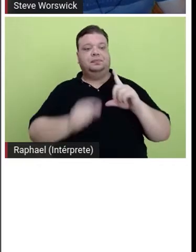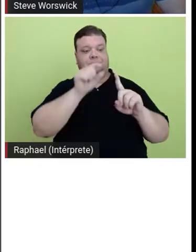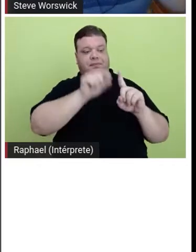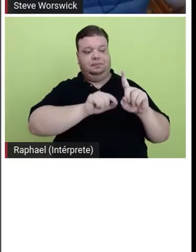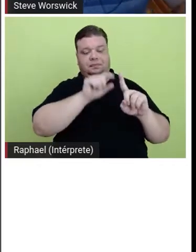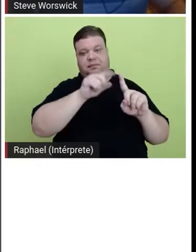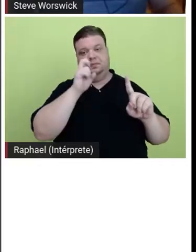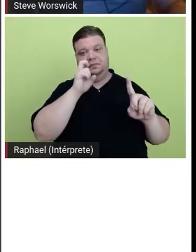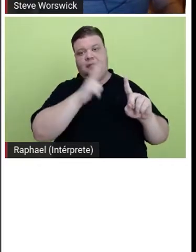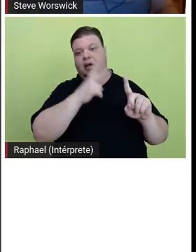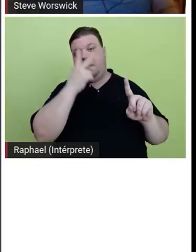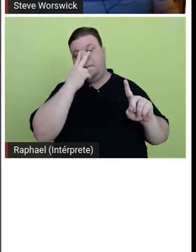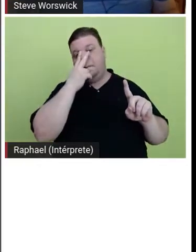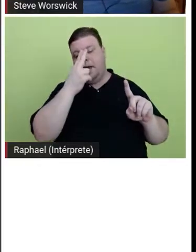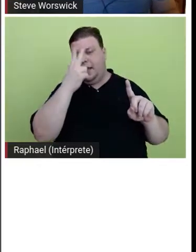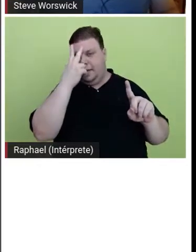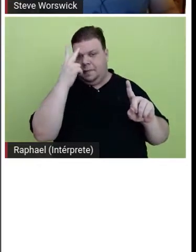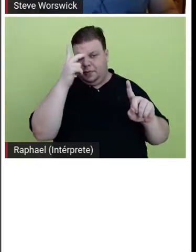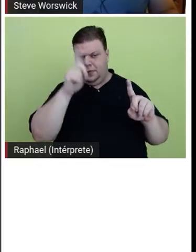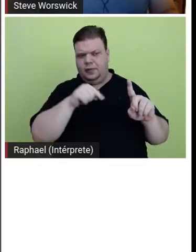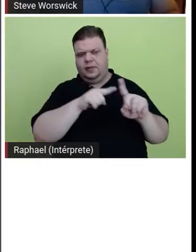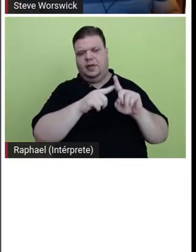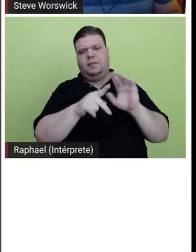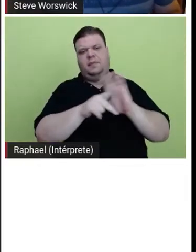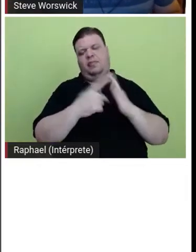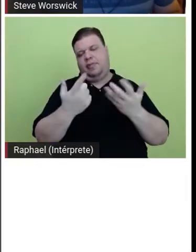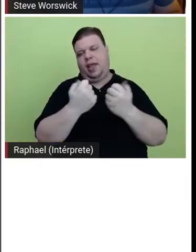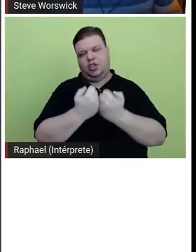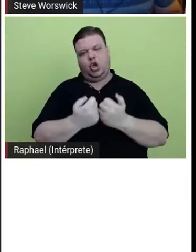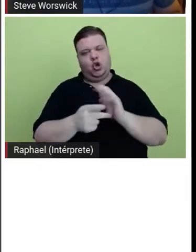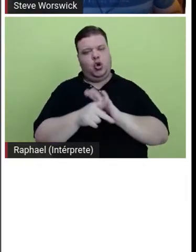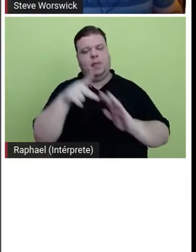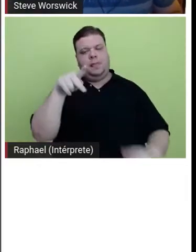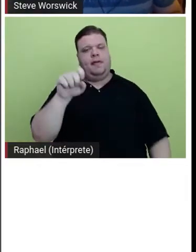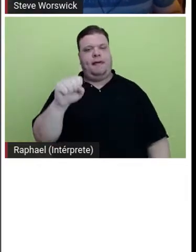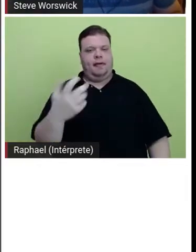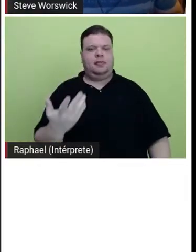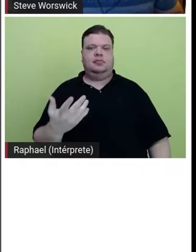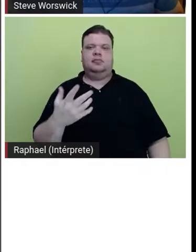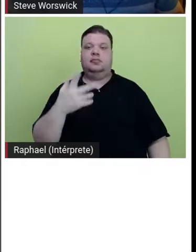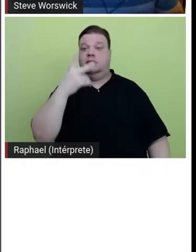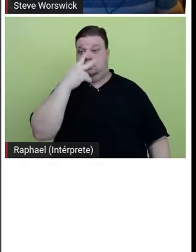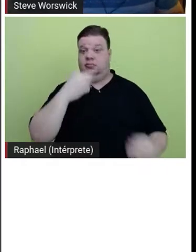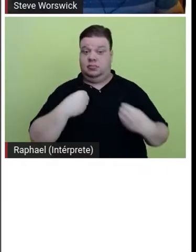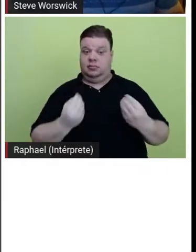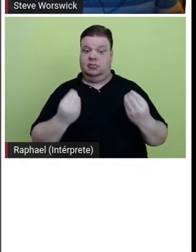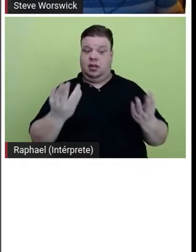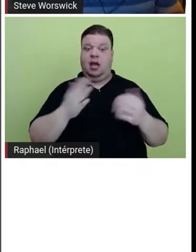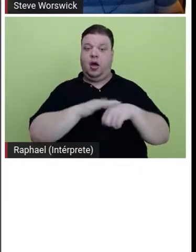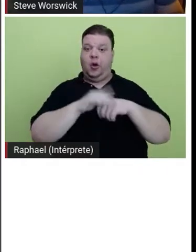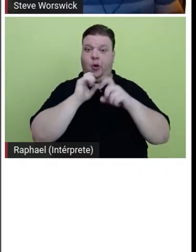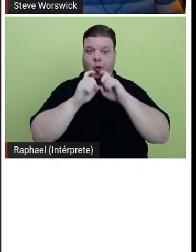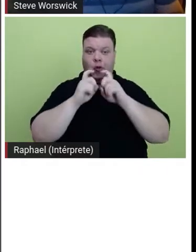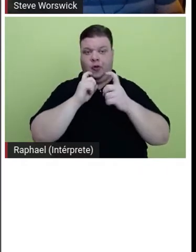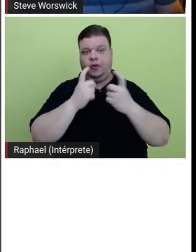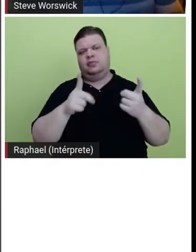Messenger. Even on, it has its own Roblox game, and you can speak to it on YouTube and all that kind of